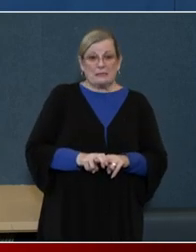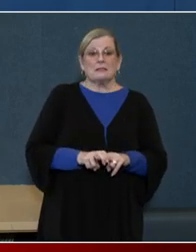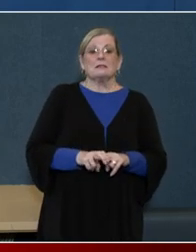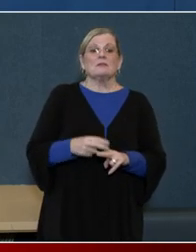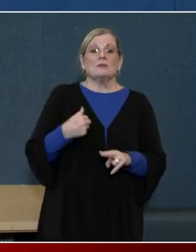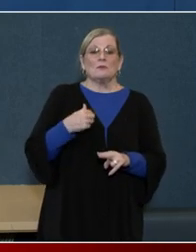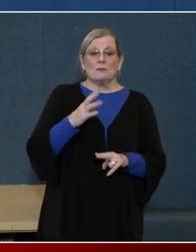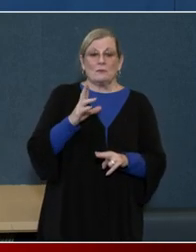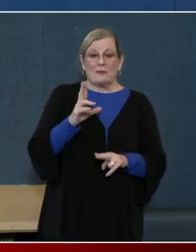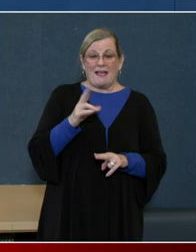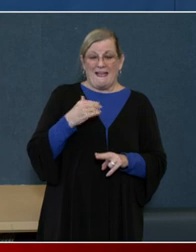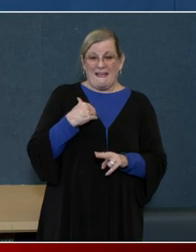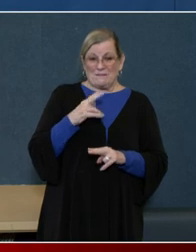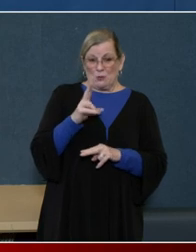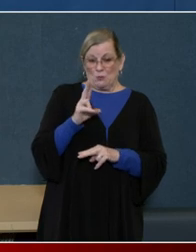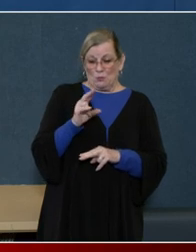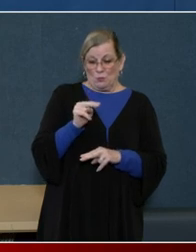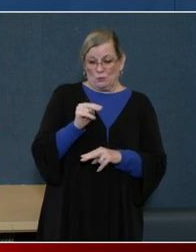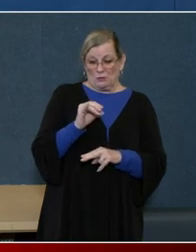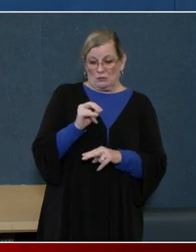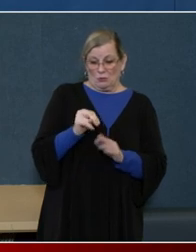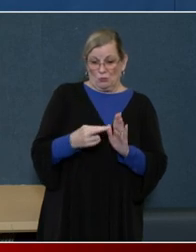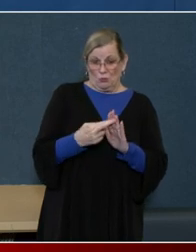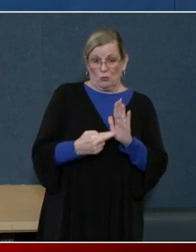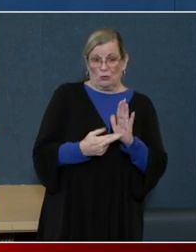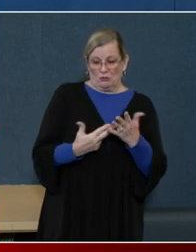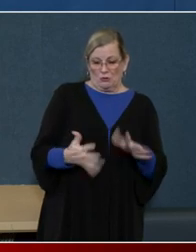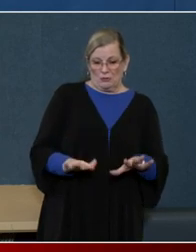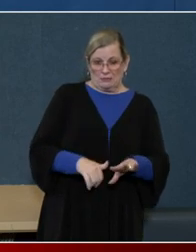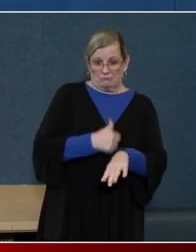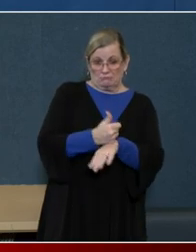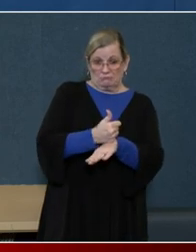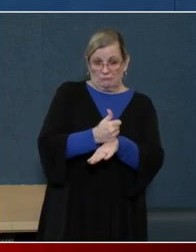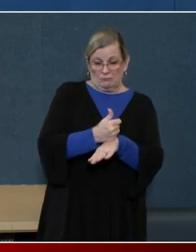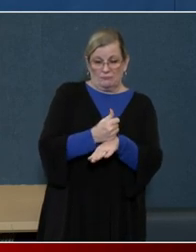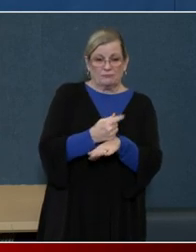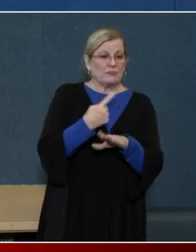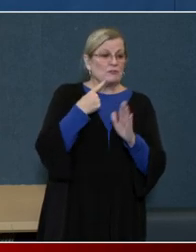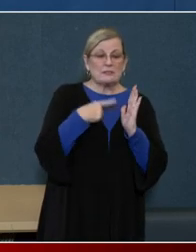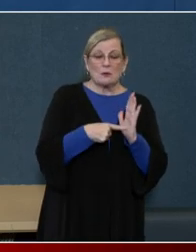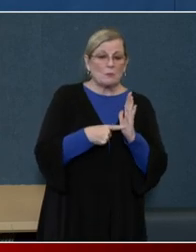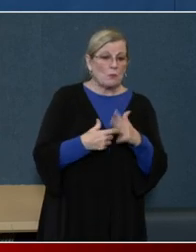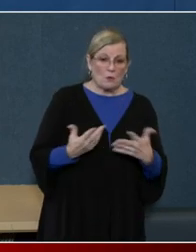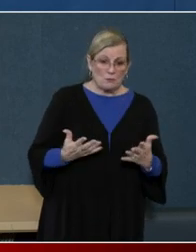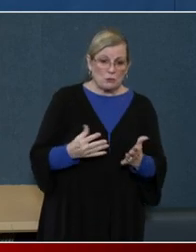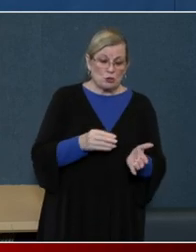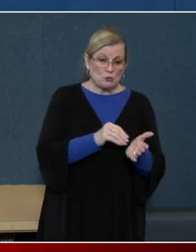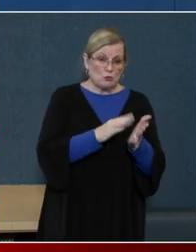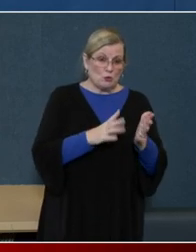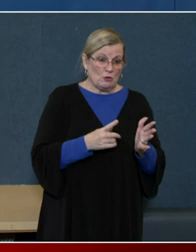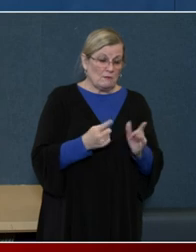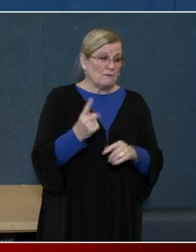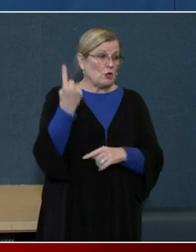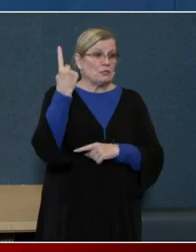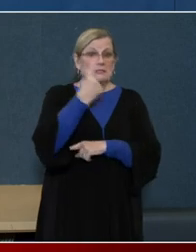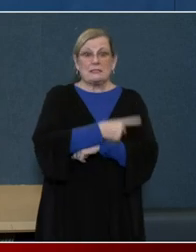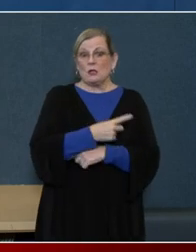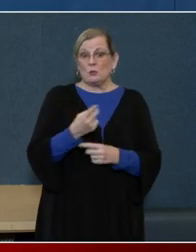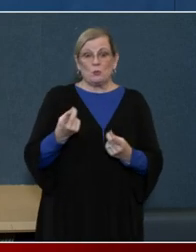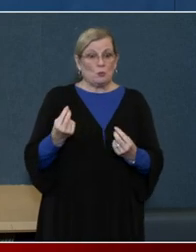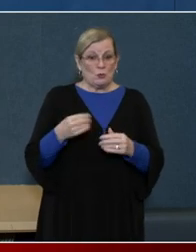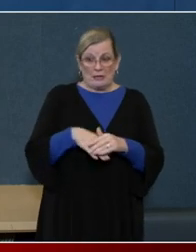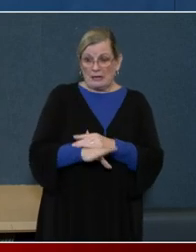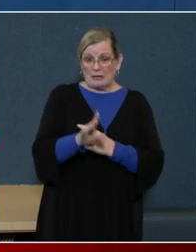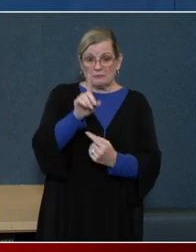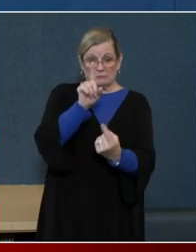year, immunizations are required for in-person attendance. And so we are asking families to ensure that they complete